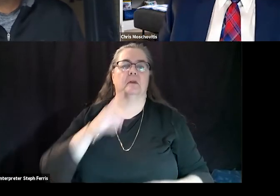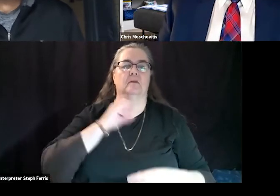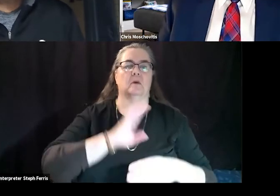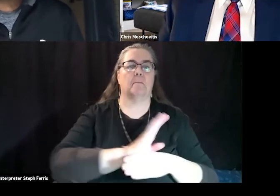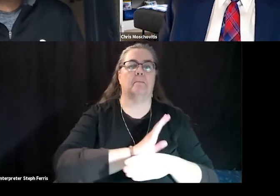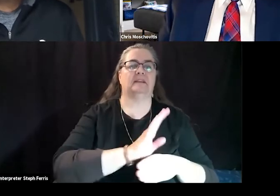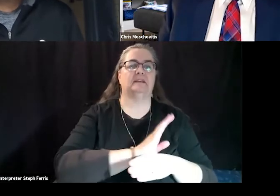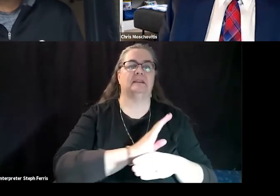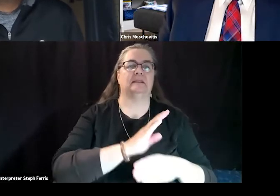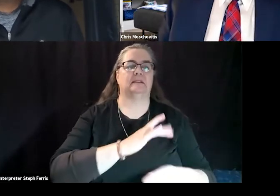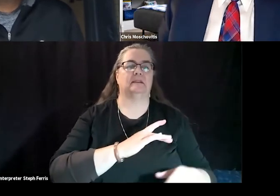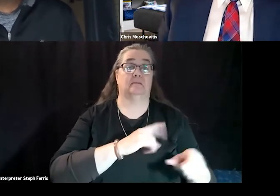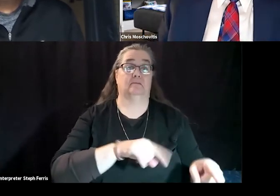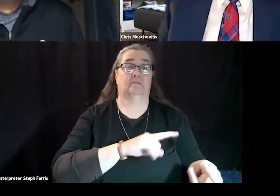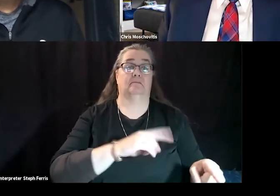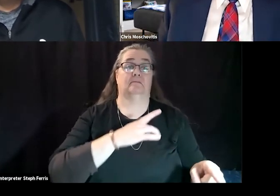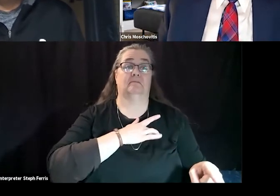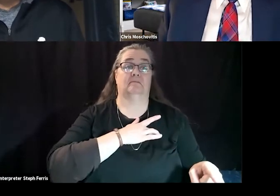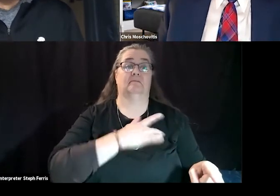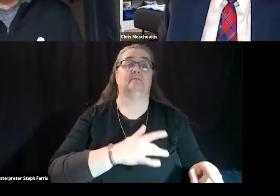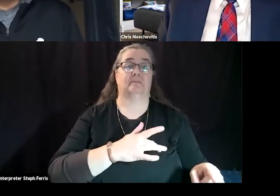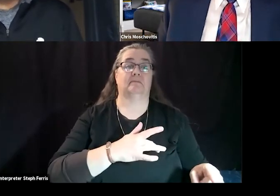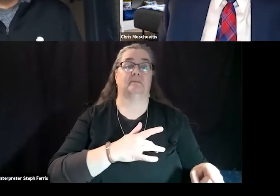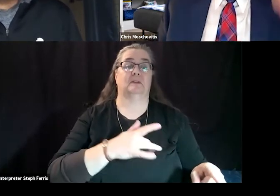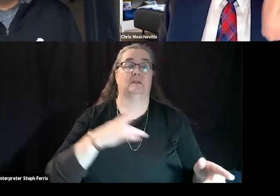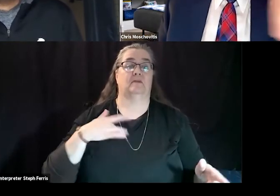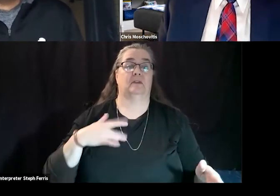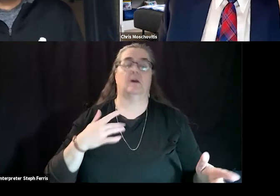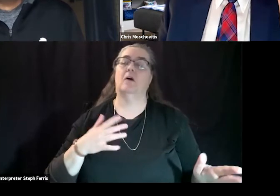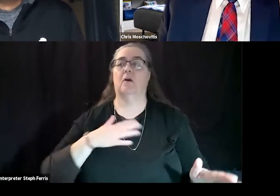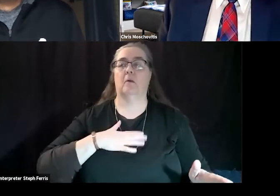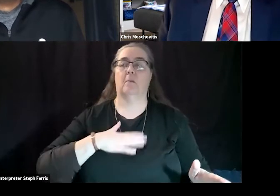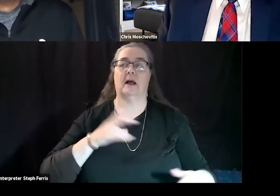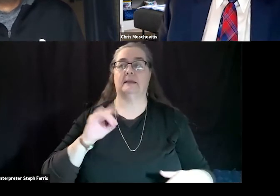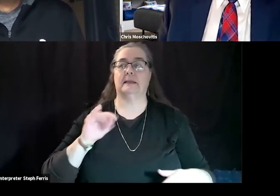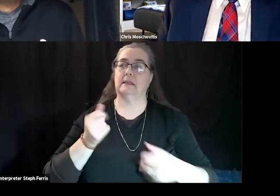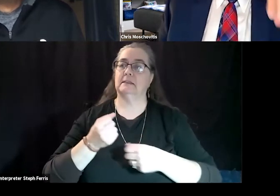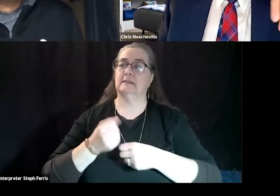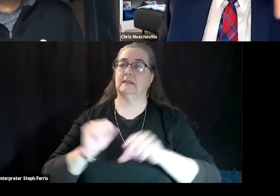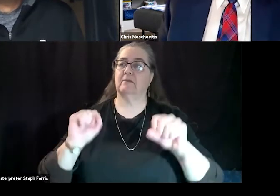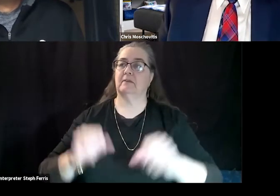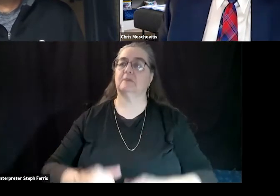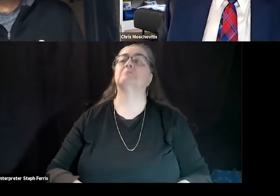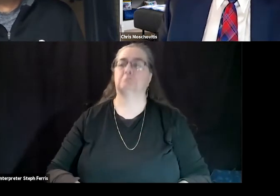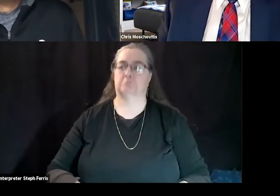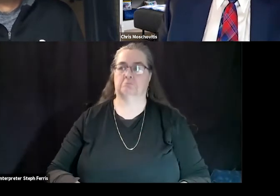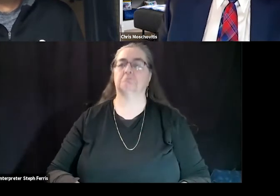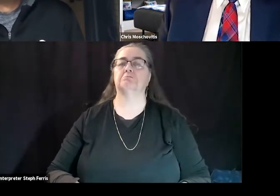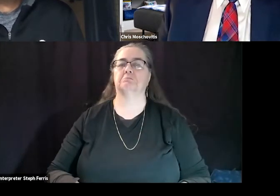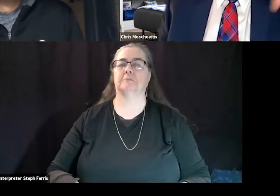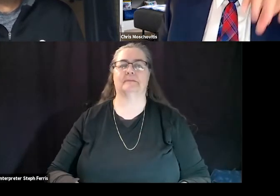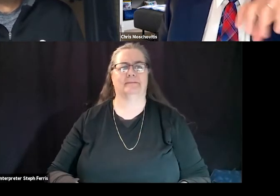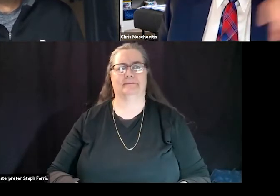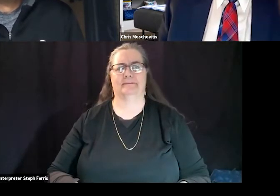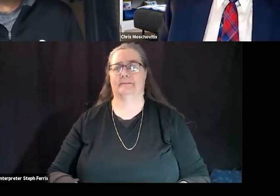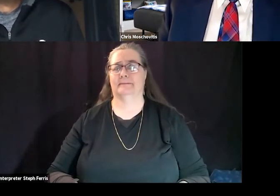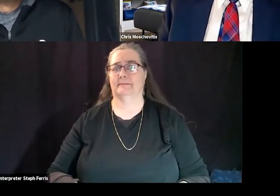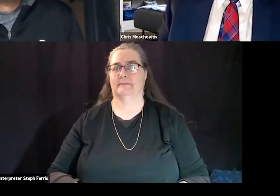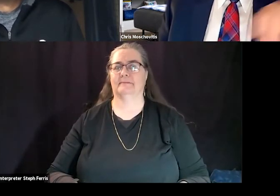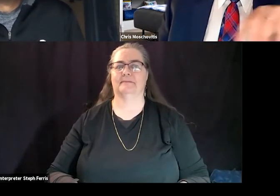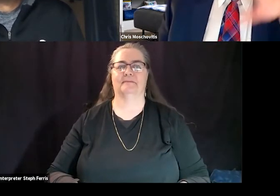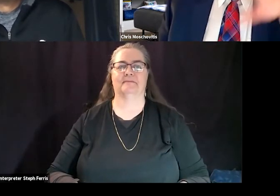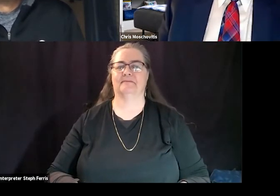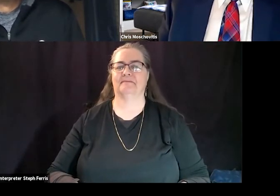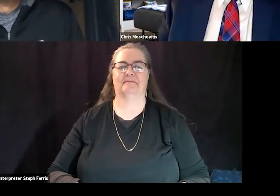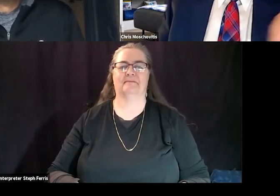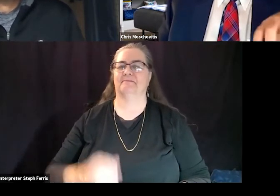safe. And by that, so that becomes the root of a tree that this misconception grows off and says things